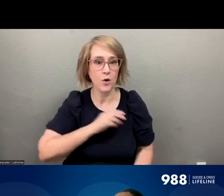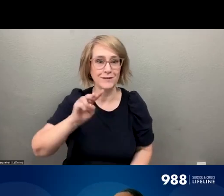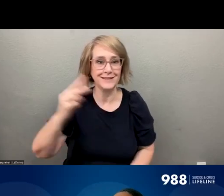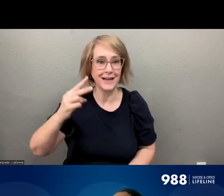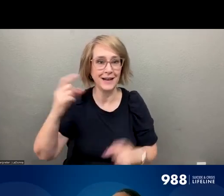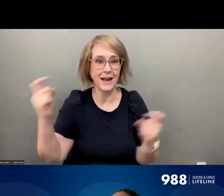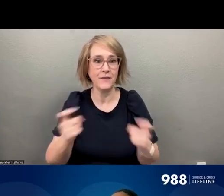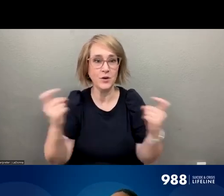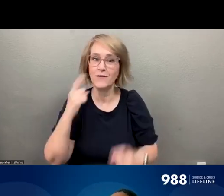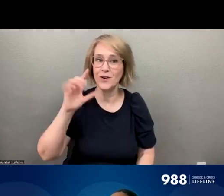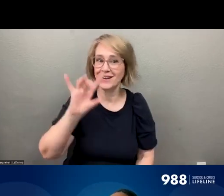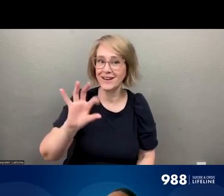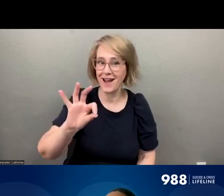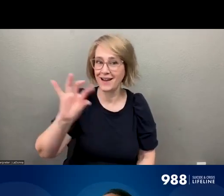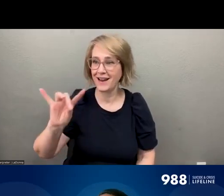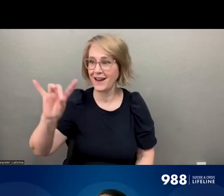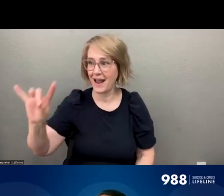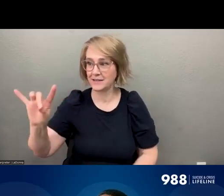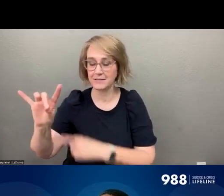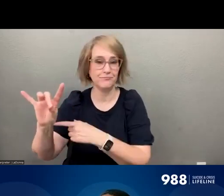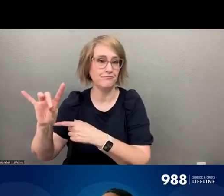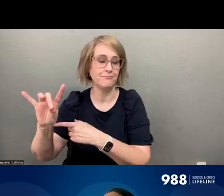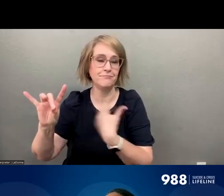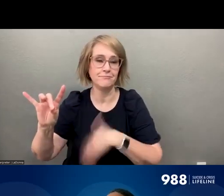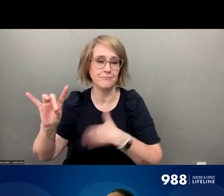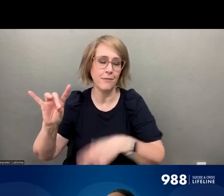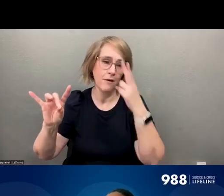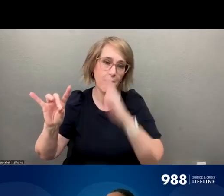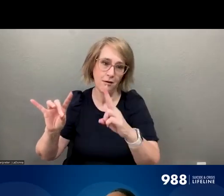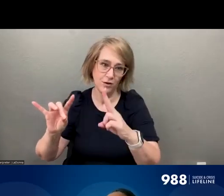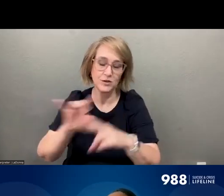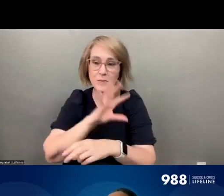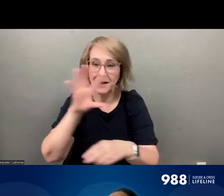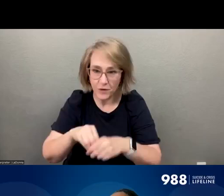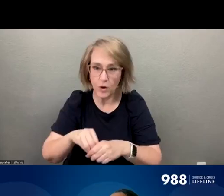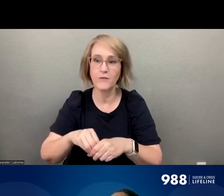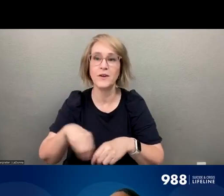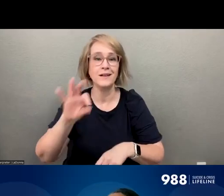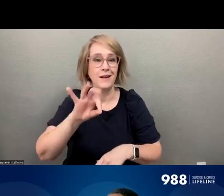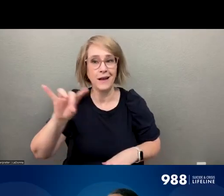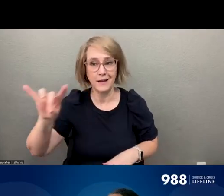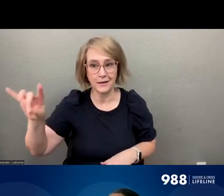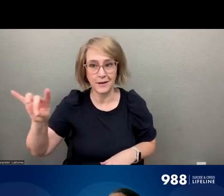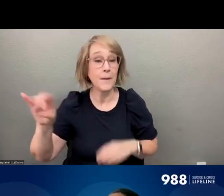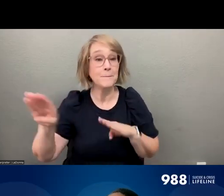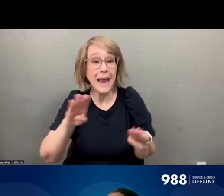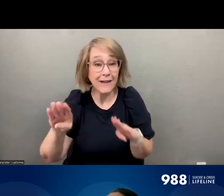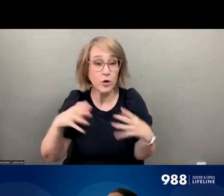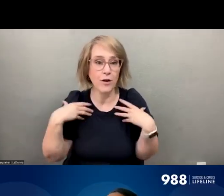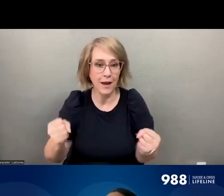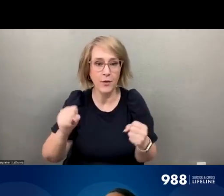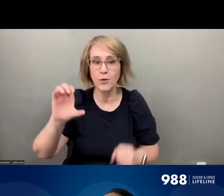of 988. And it has truly been an honor of mine to serve as a member of the 988 and Behavioral Health